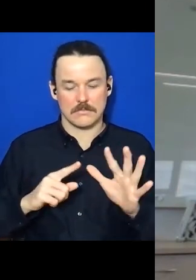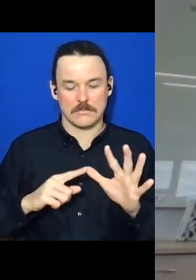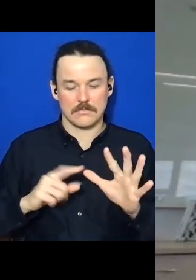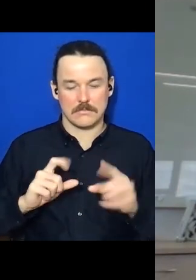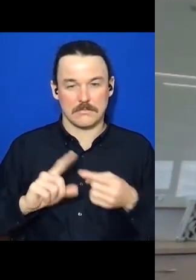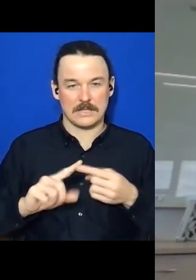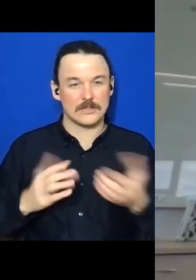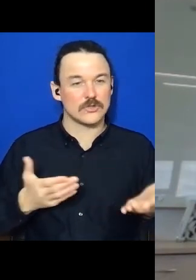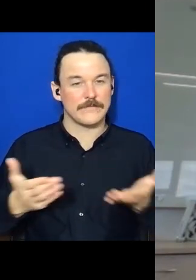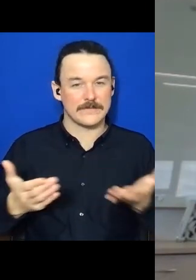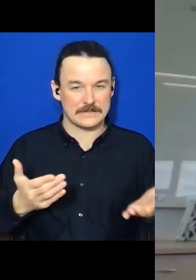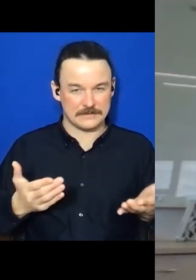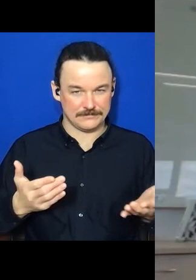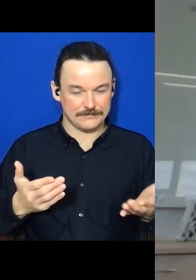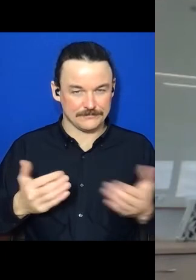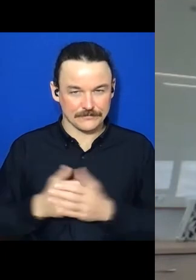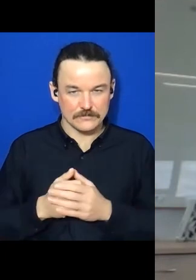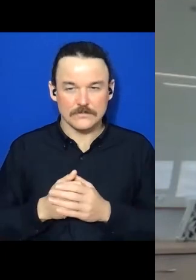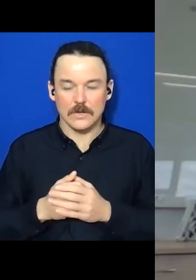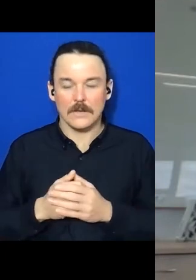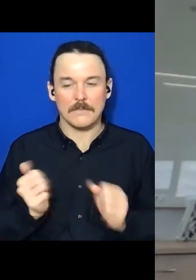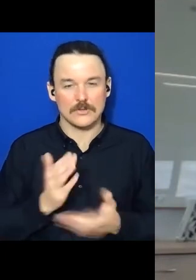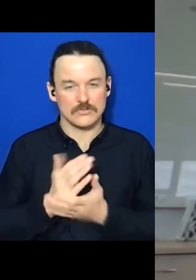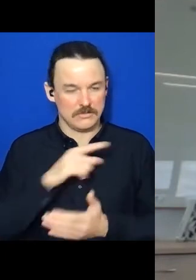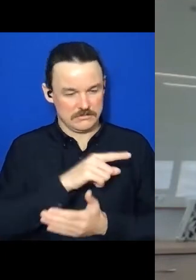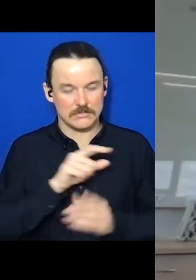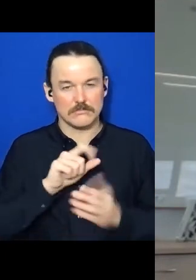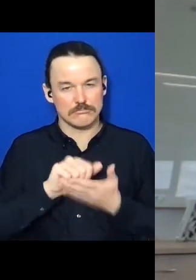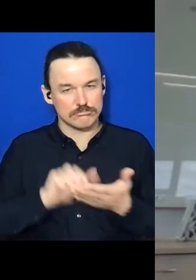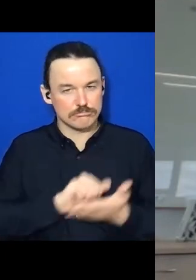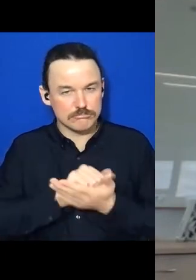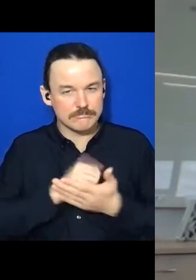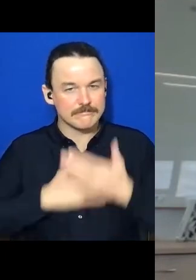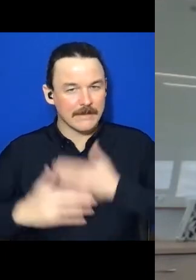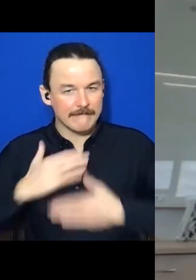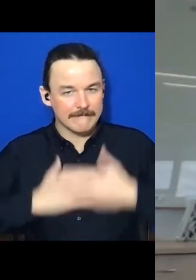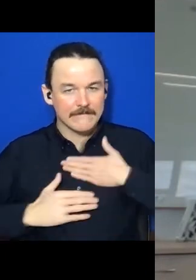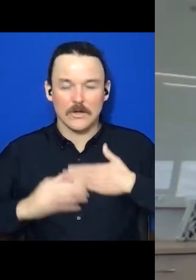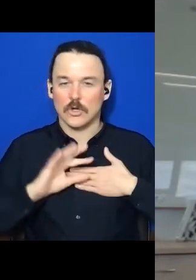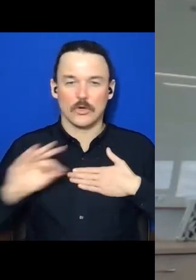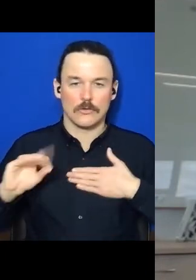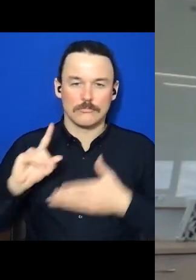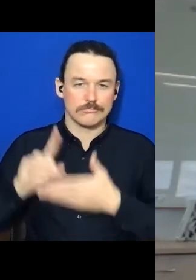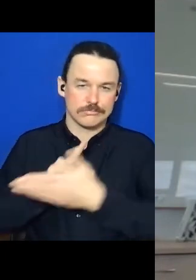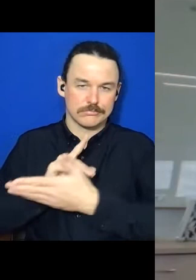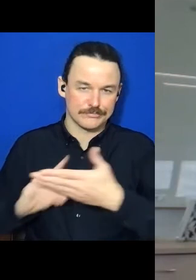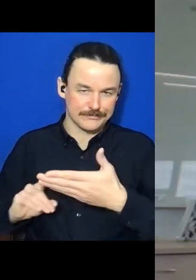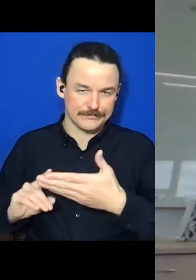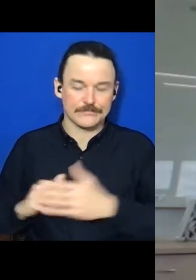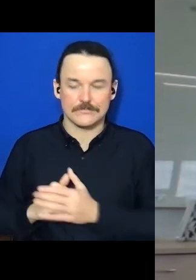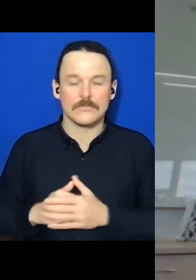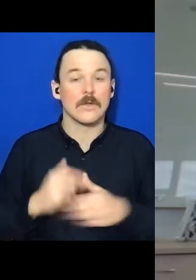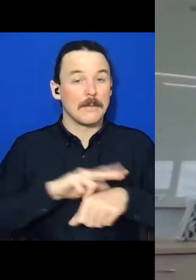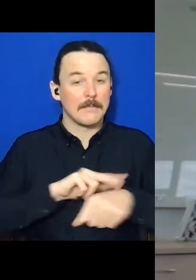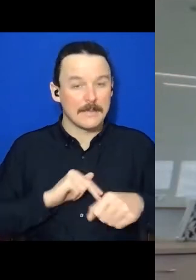one of the key things we had to recognize was recognizing what are our obligations under the Treaty of Waitangi. So how do we